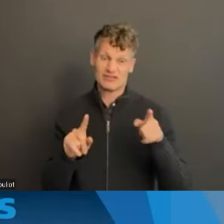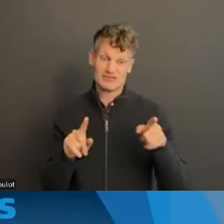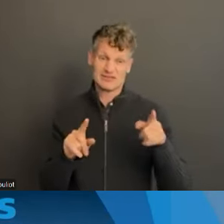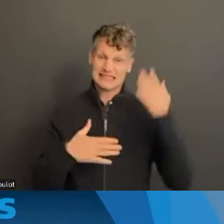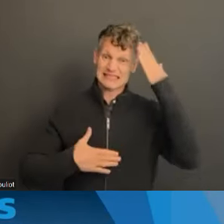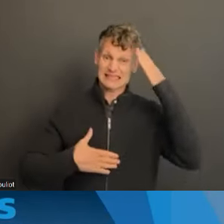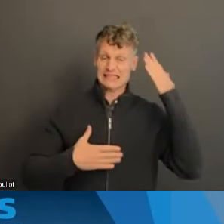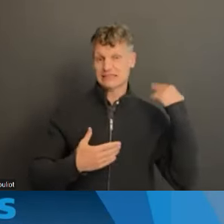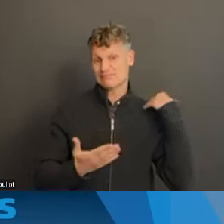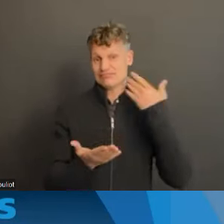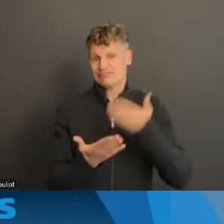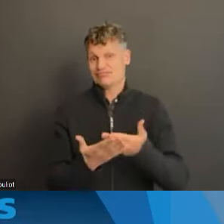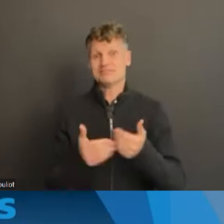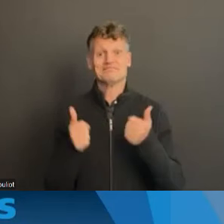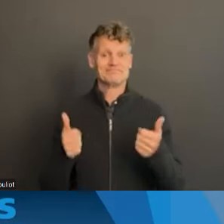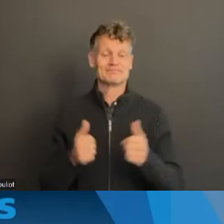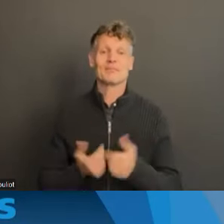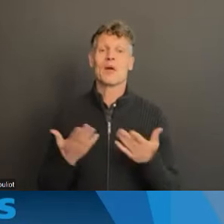elimination.